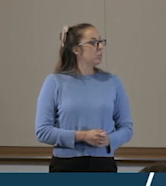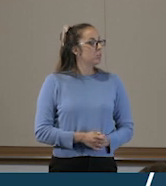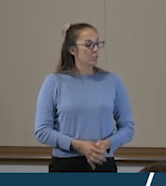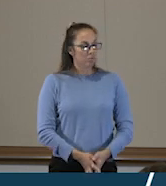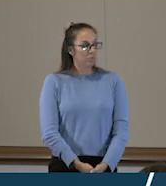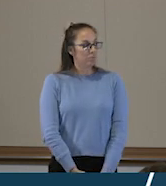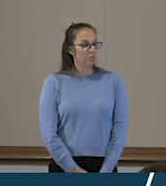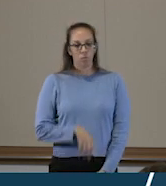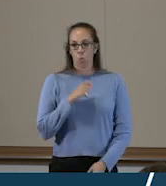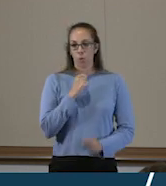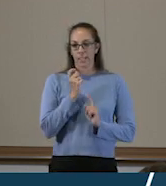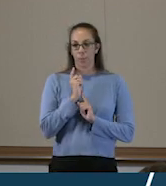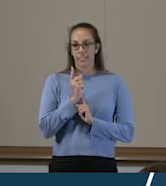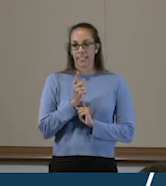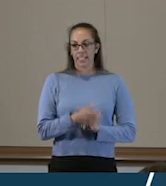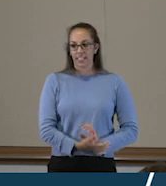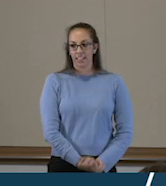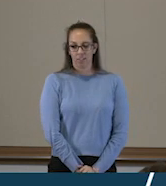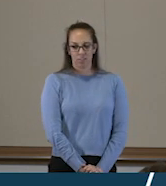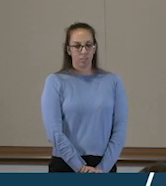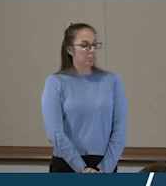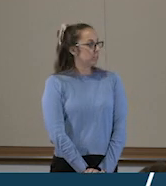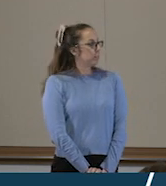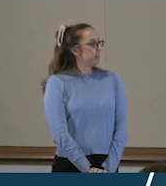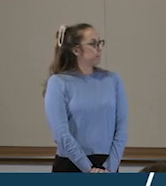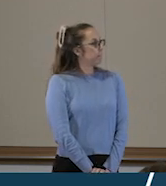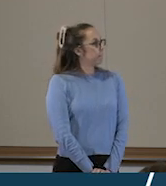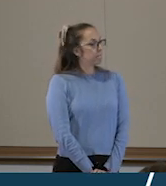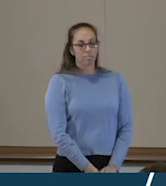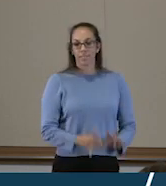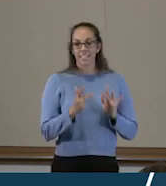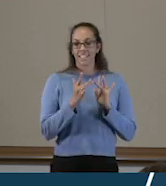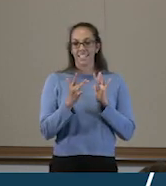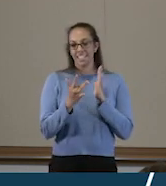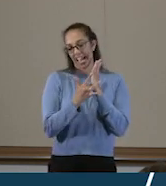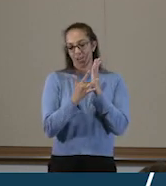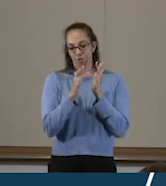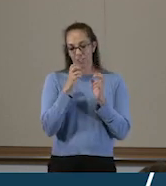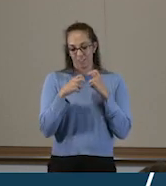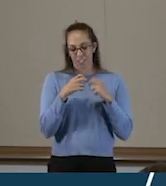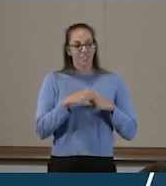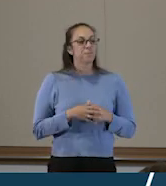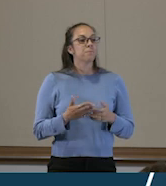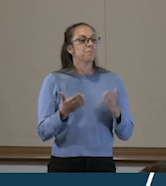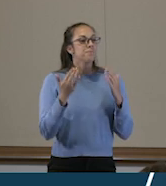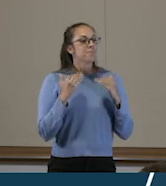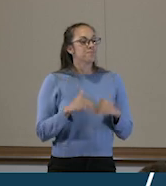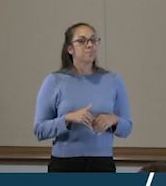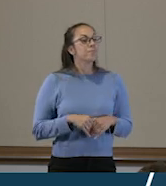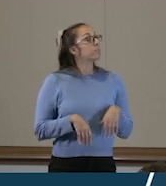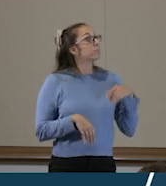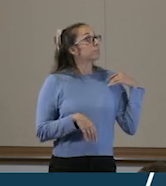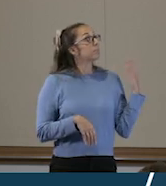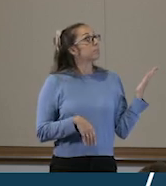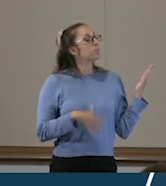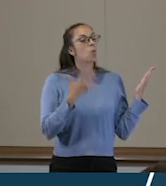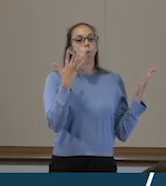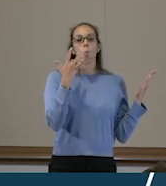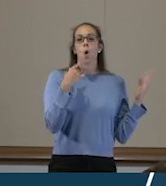Hold on just a second. Technical difficulties. All right. So why do we use supported decision